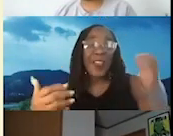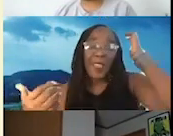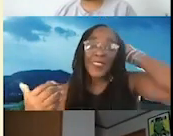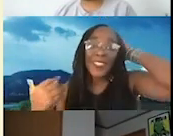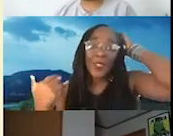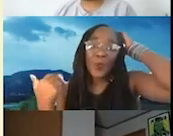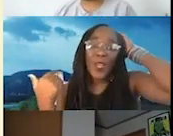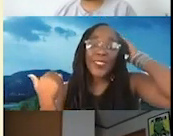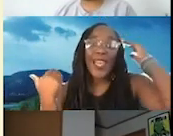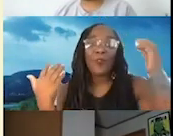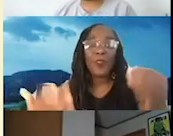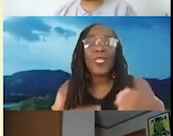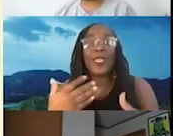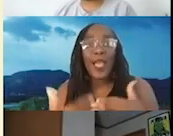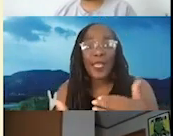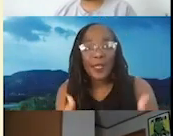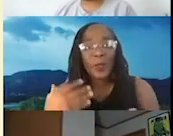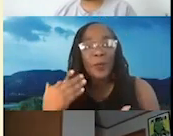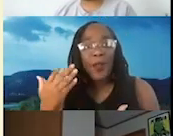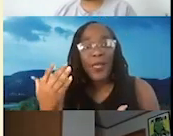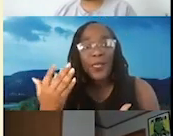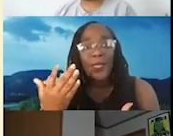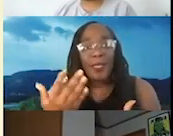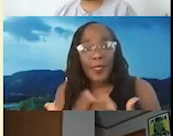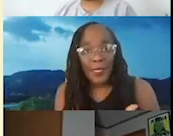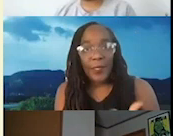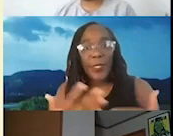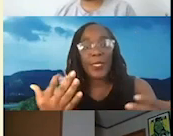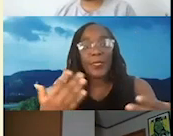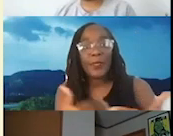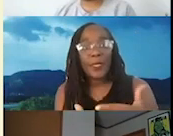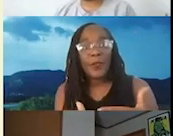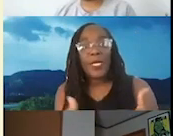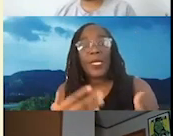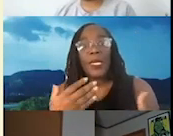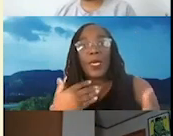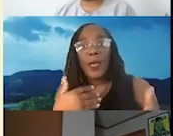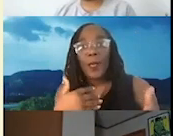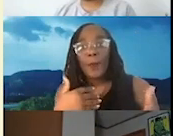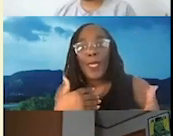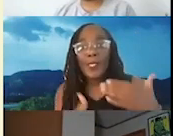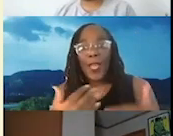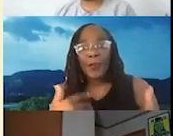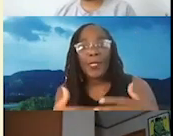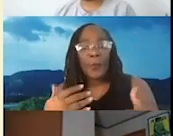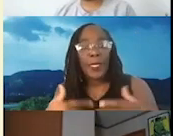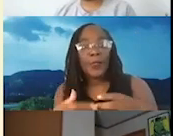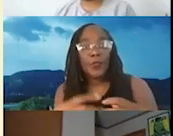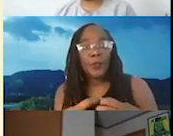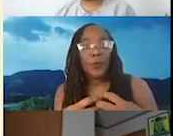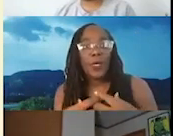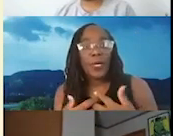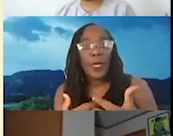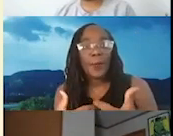you know, so what I read in Latin American decolonial theory is very similar